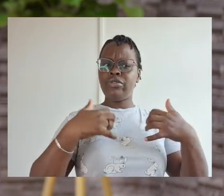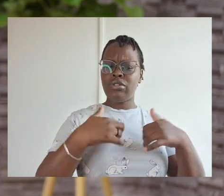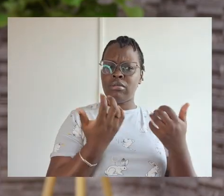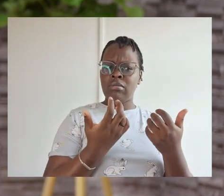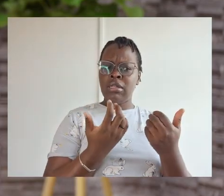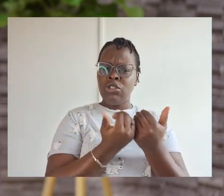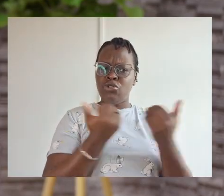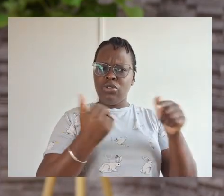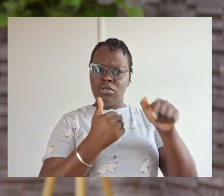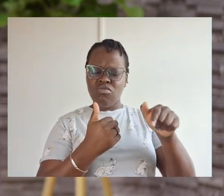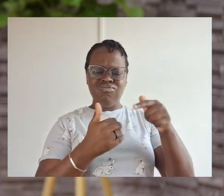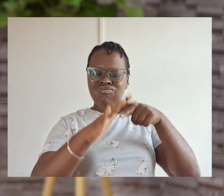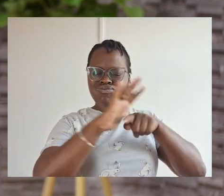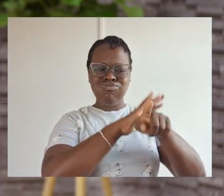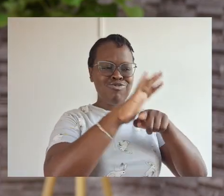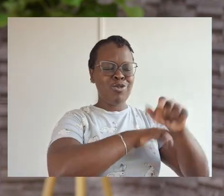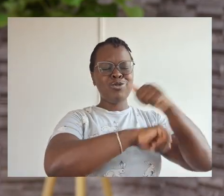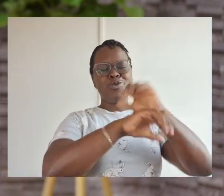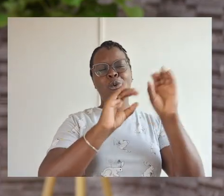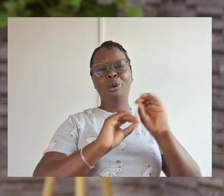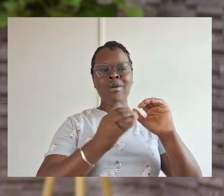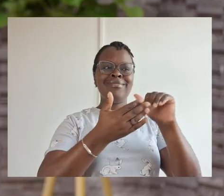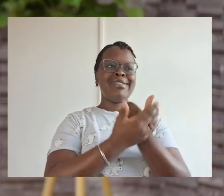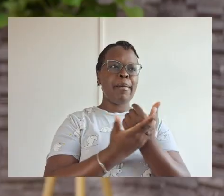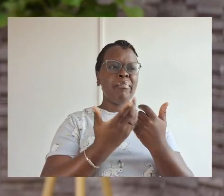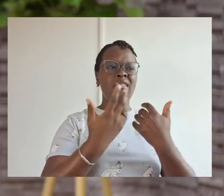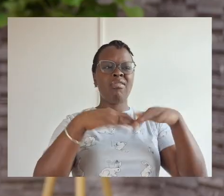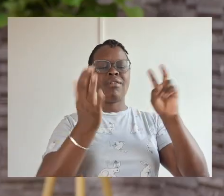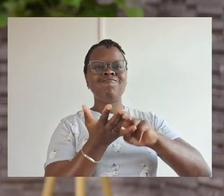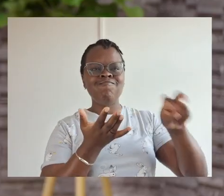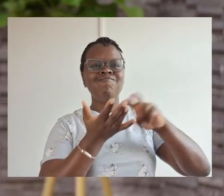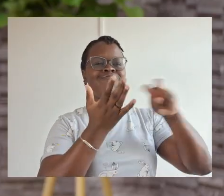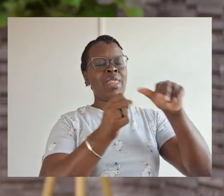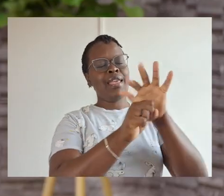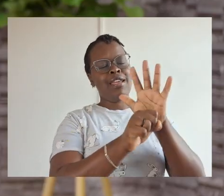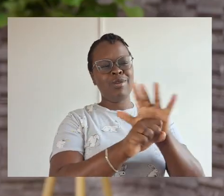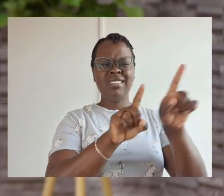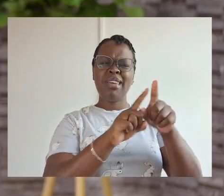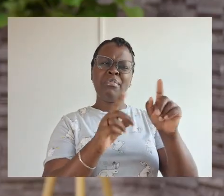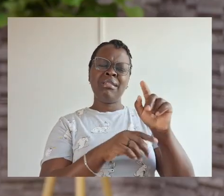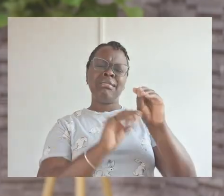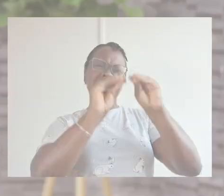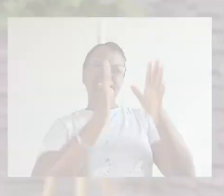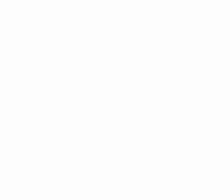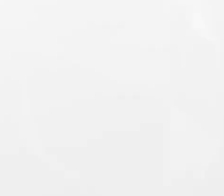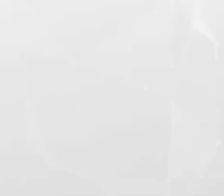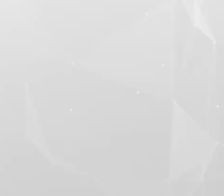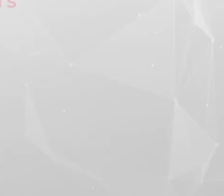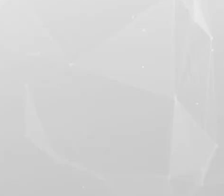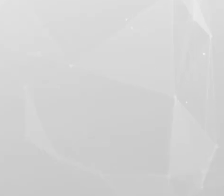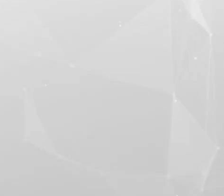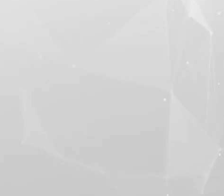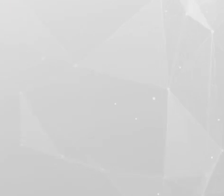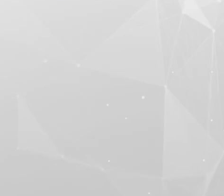refugee learners remain out of school, transition rates are low, and teacher capacity and quality vary widely. So